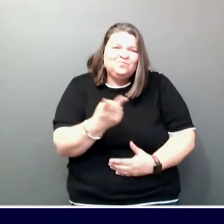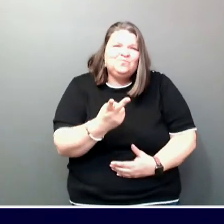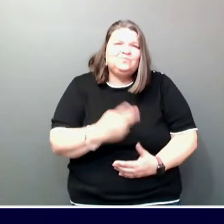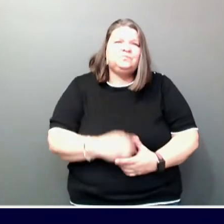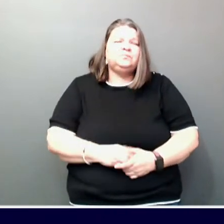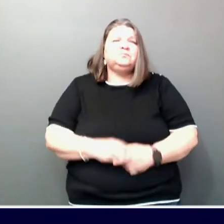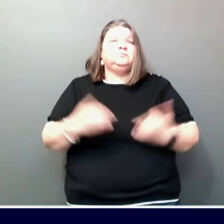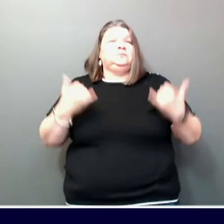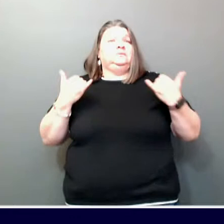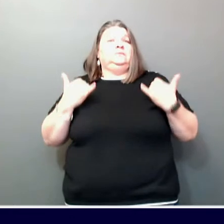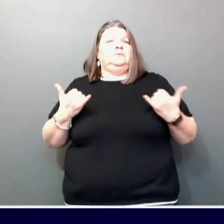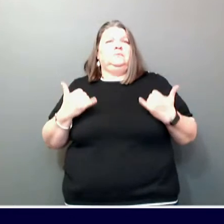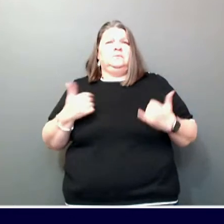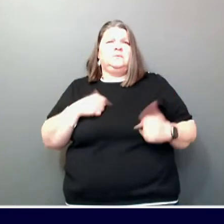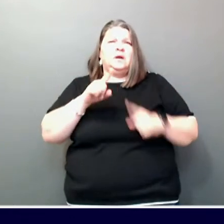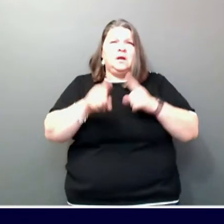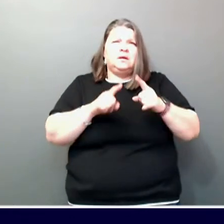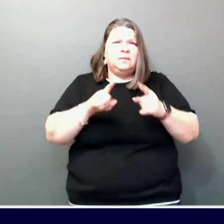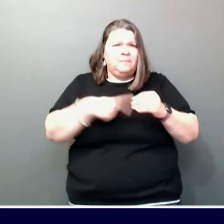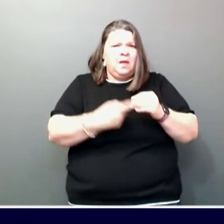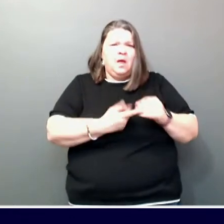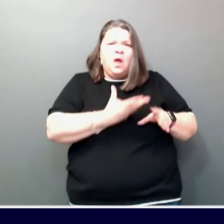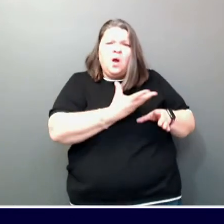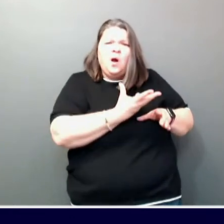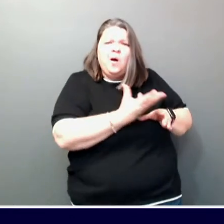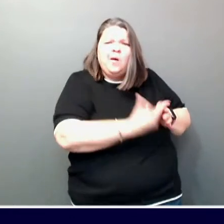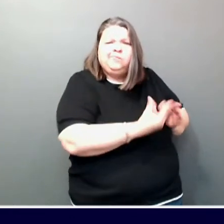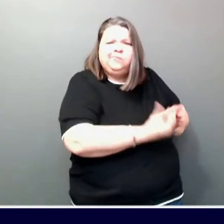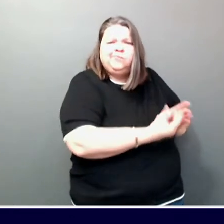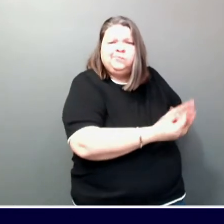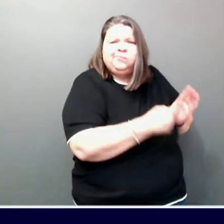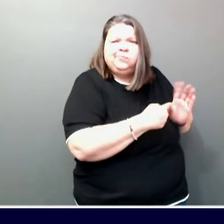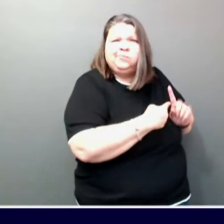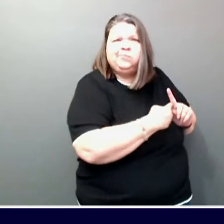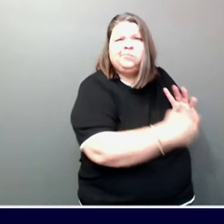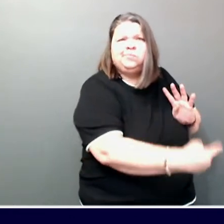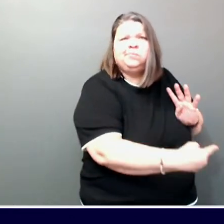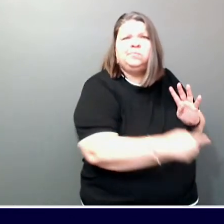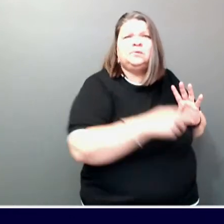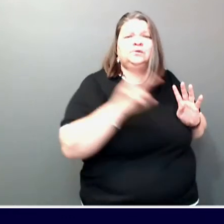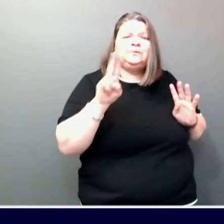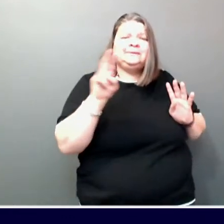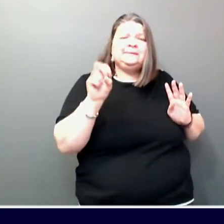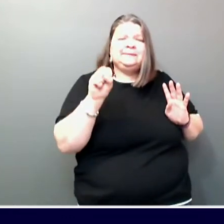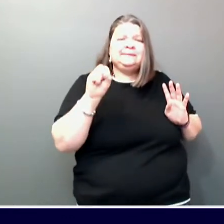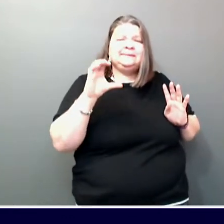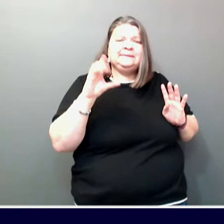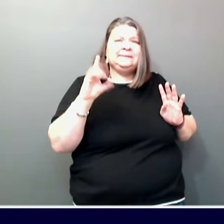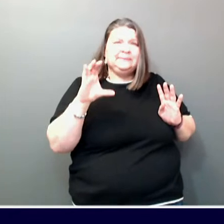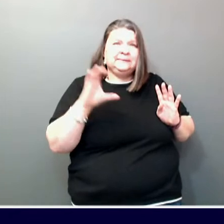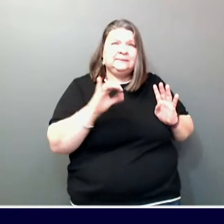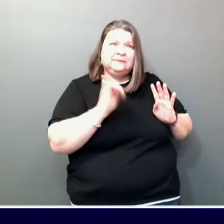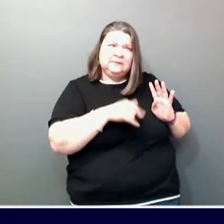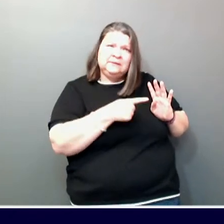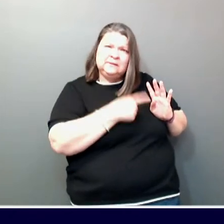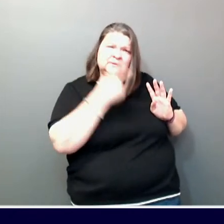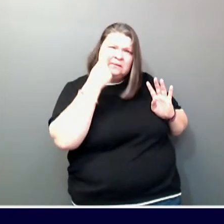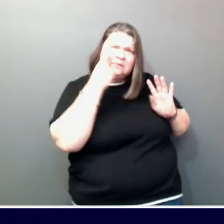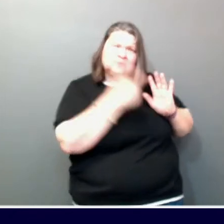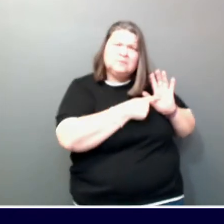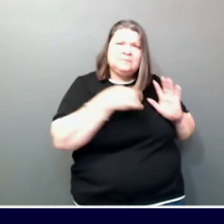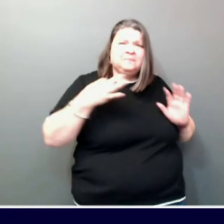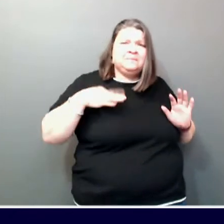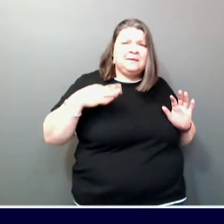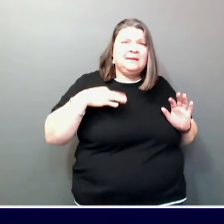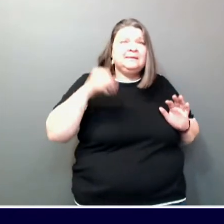during the pandemic. Data from the U.S. CDC shows that Maine has seen a 10% increase with about 3,000 more deaths than normal. And of course,